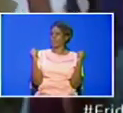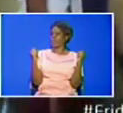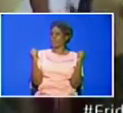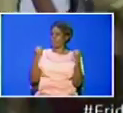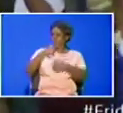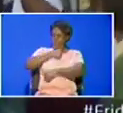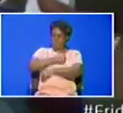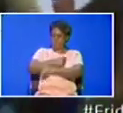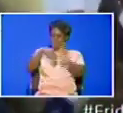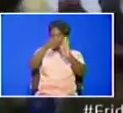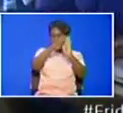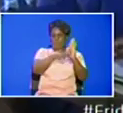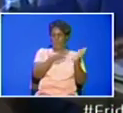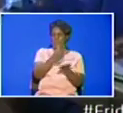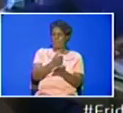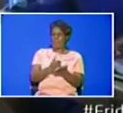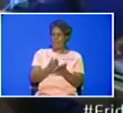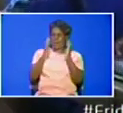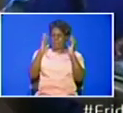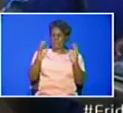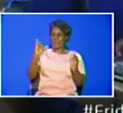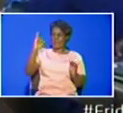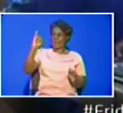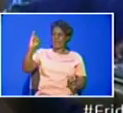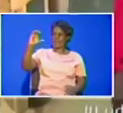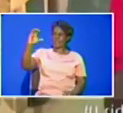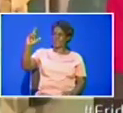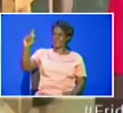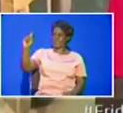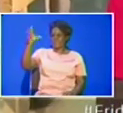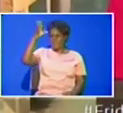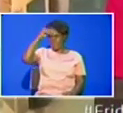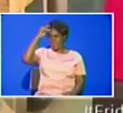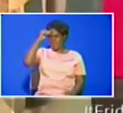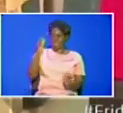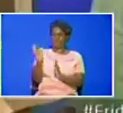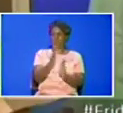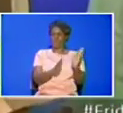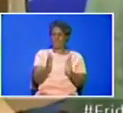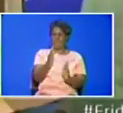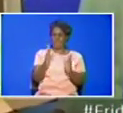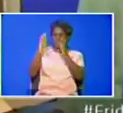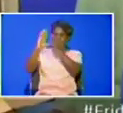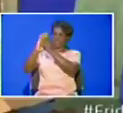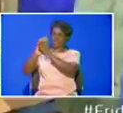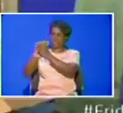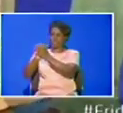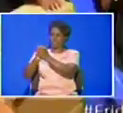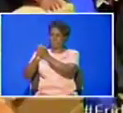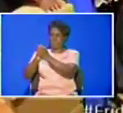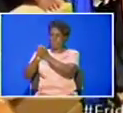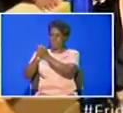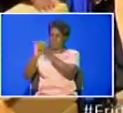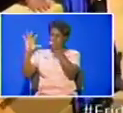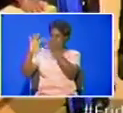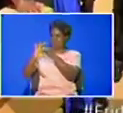School lesson tablets are part of the larger ICT integration in education flagship plan of the ruling Jubilee coalition.